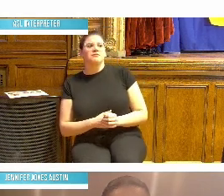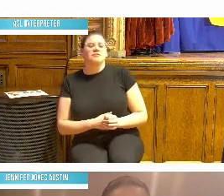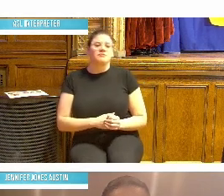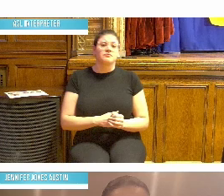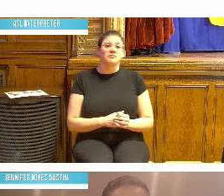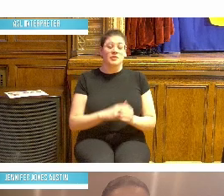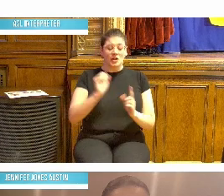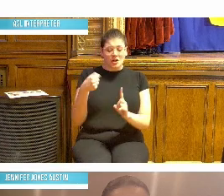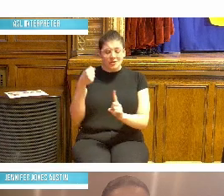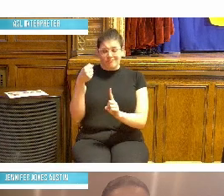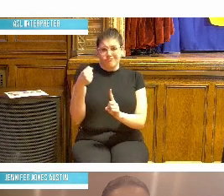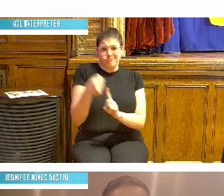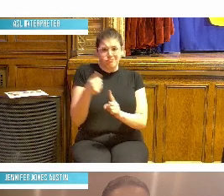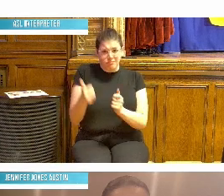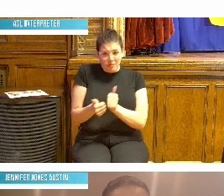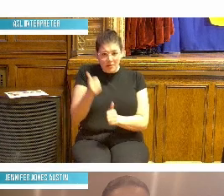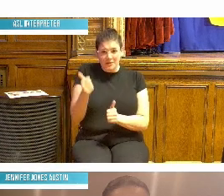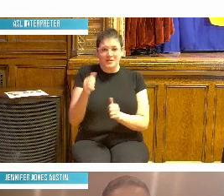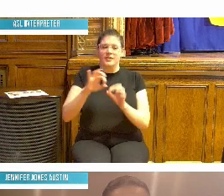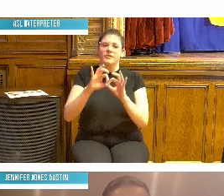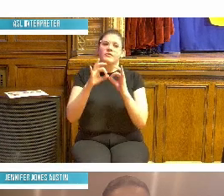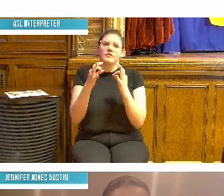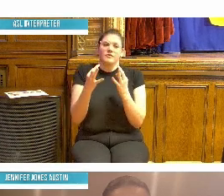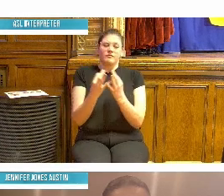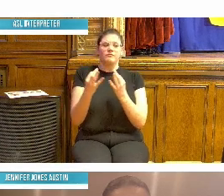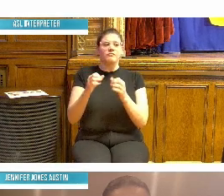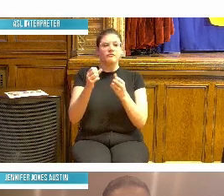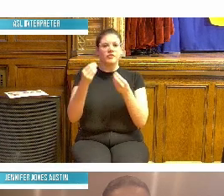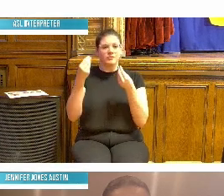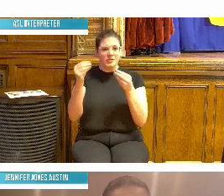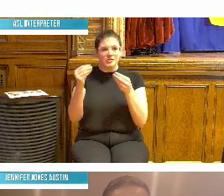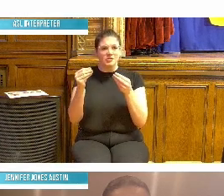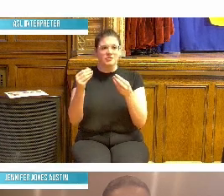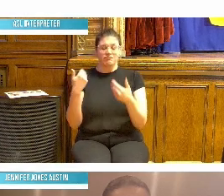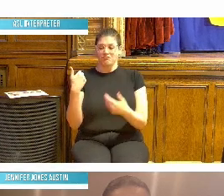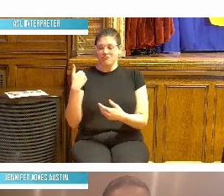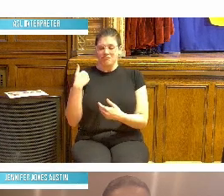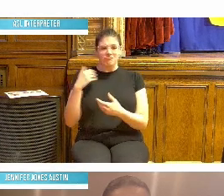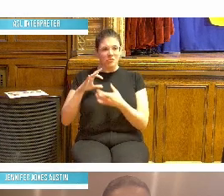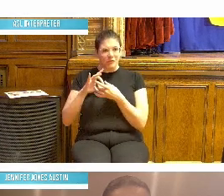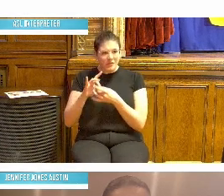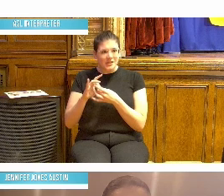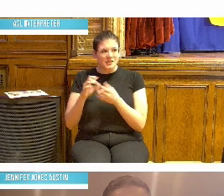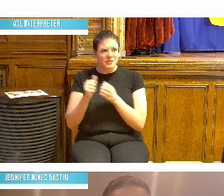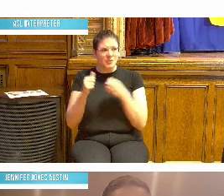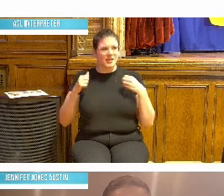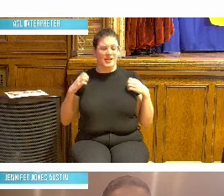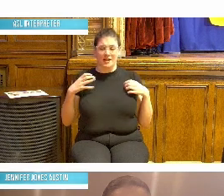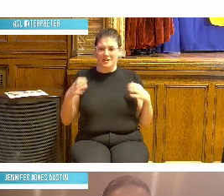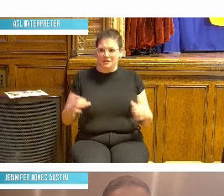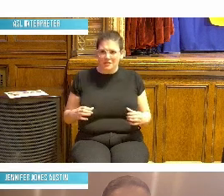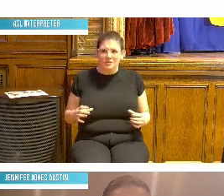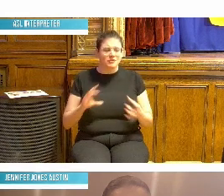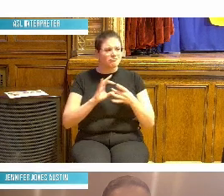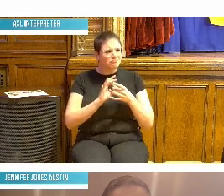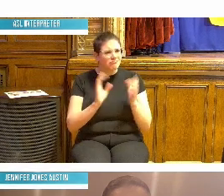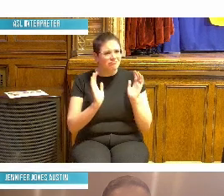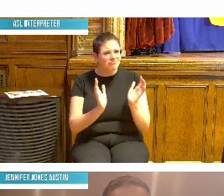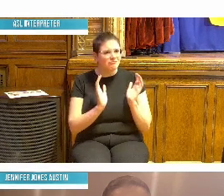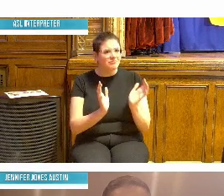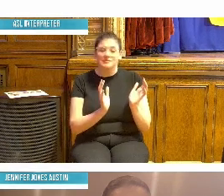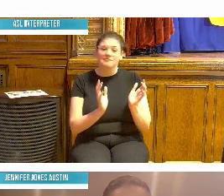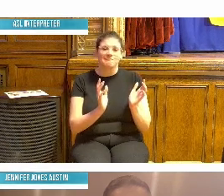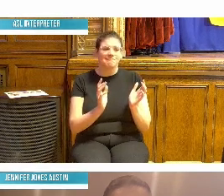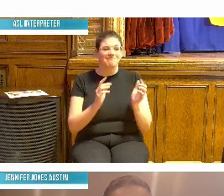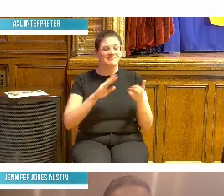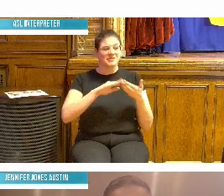family-run stores that had a close and frequent relationship with their customers. Commercial and residential landlords lost rents over the